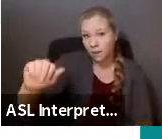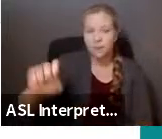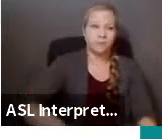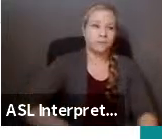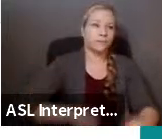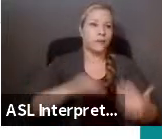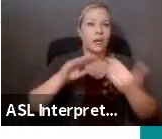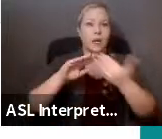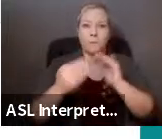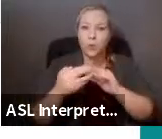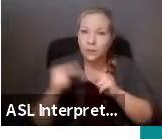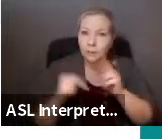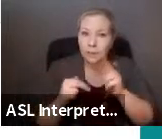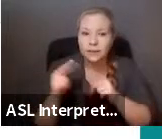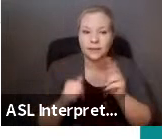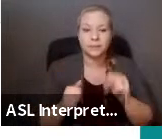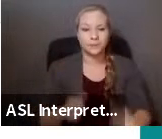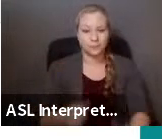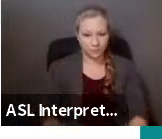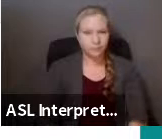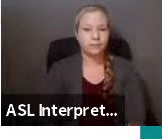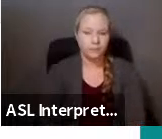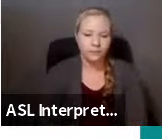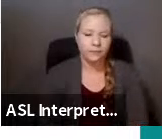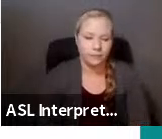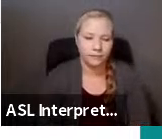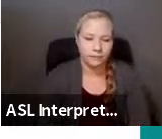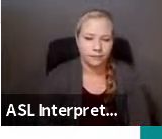equity. Next slide.